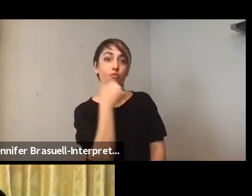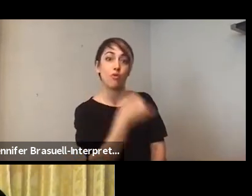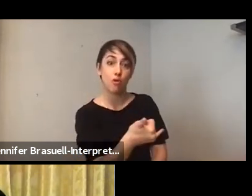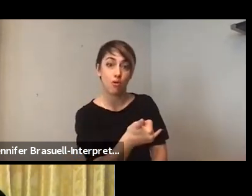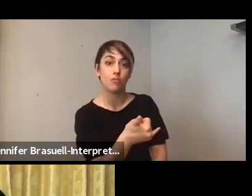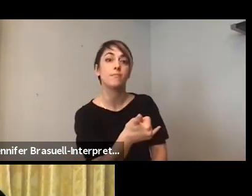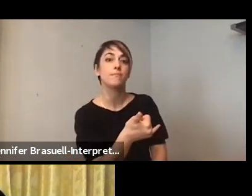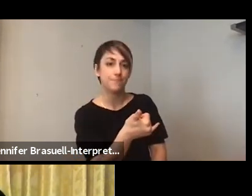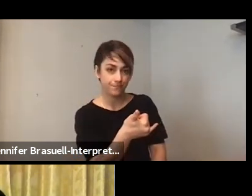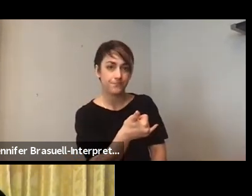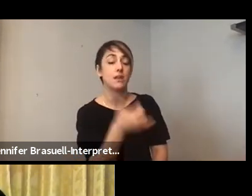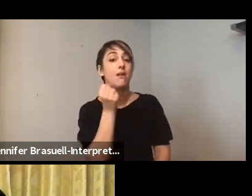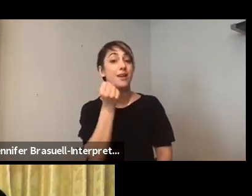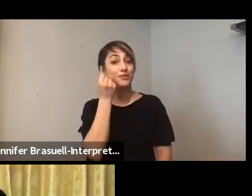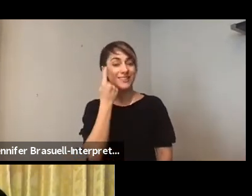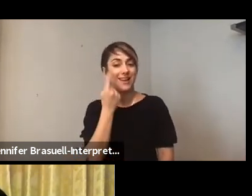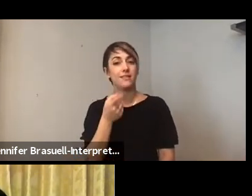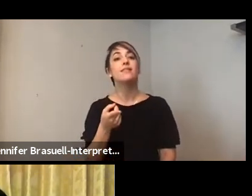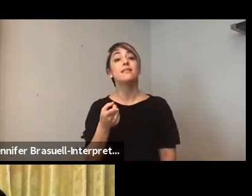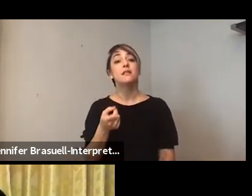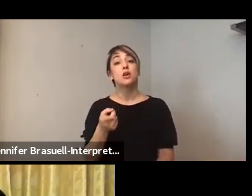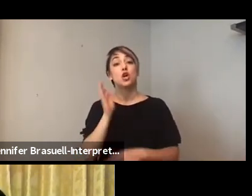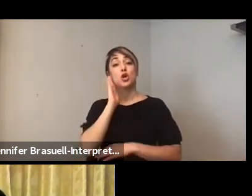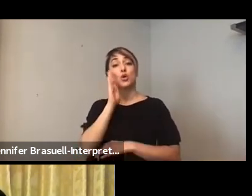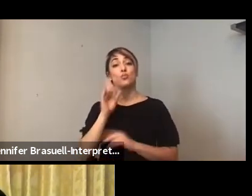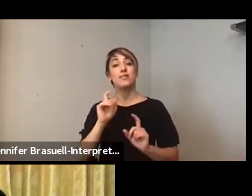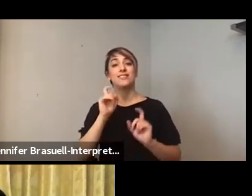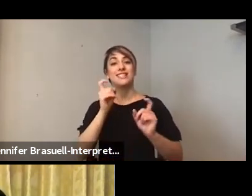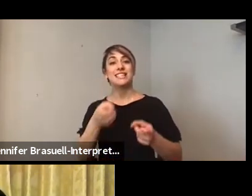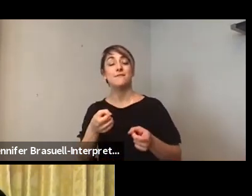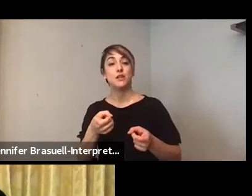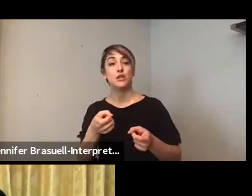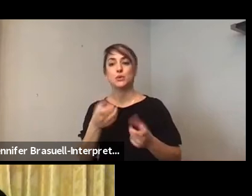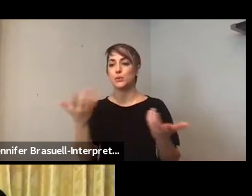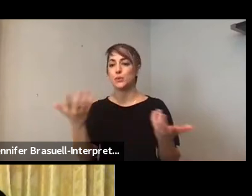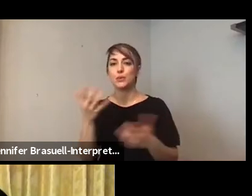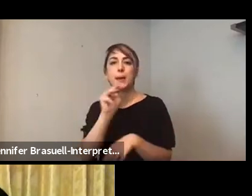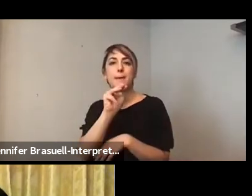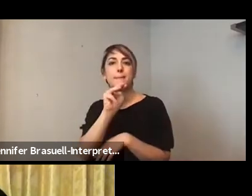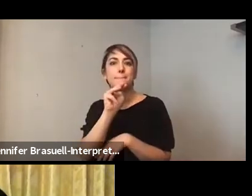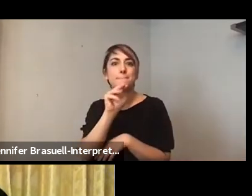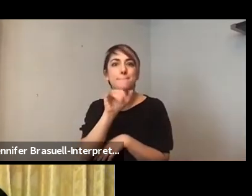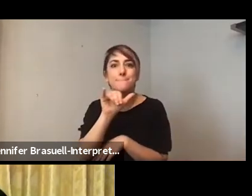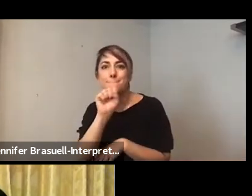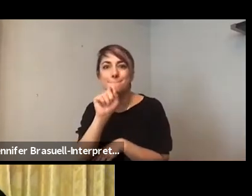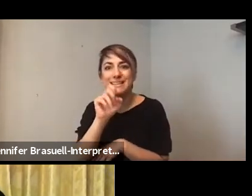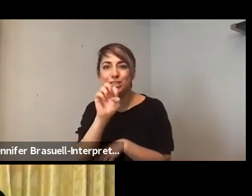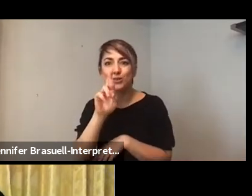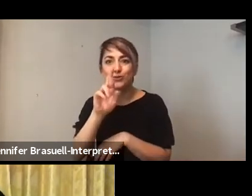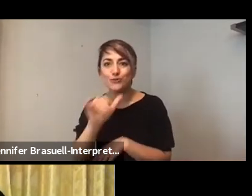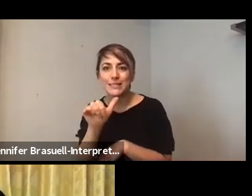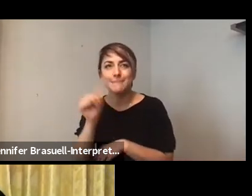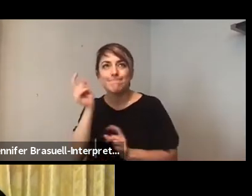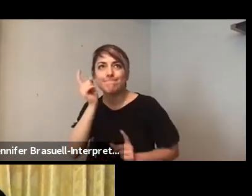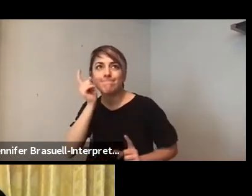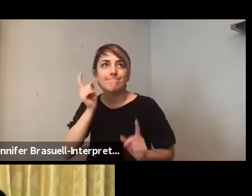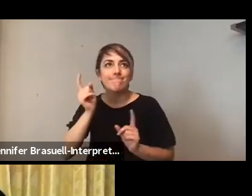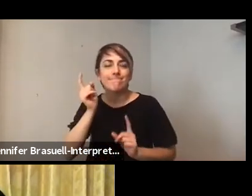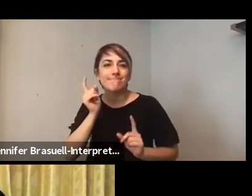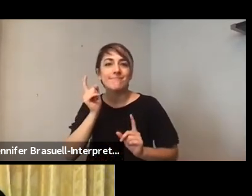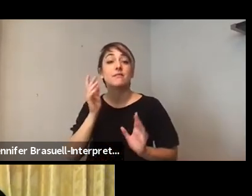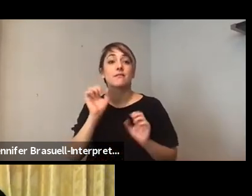Obviously, it has to be a mundane one, but they do a series of improvisations with you over the phone, and it's a phone call that you can